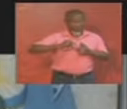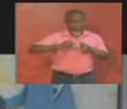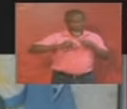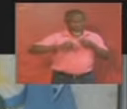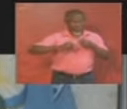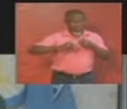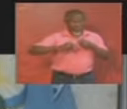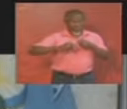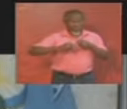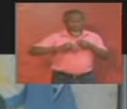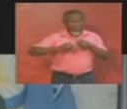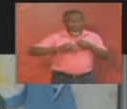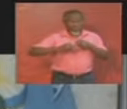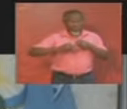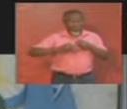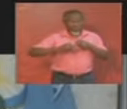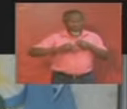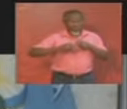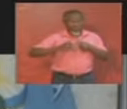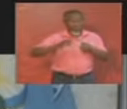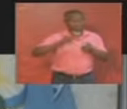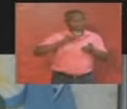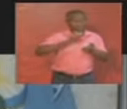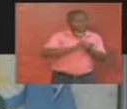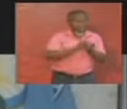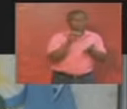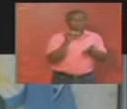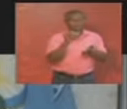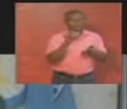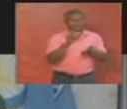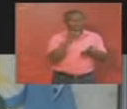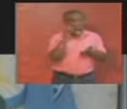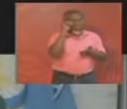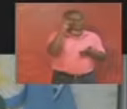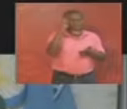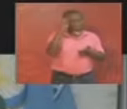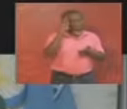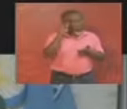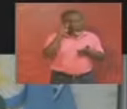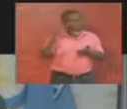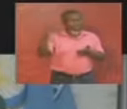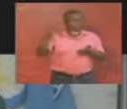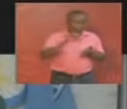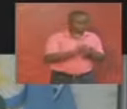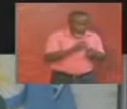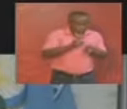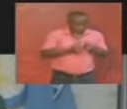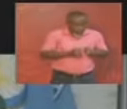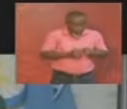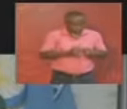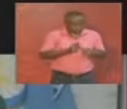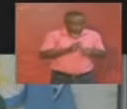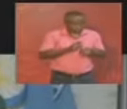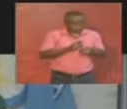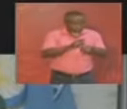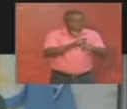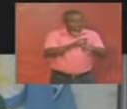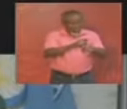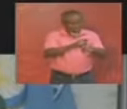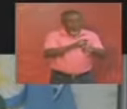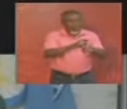all land within Piarco Airport, and persons are quarantined as per the national protocol at